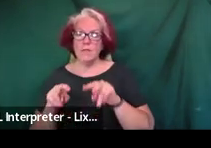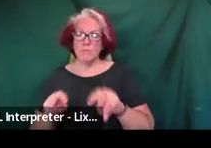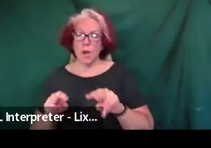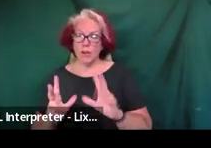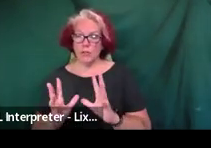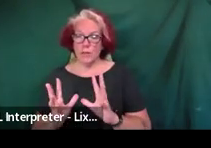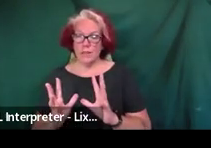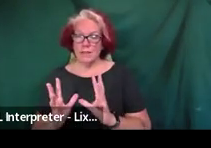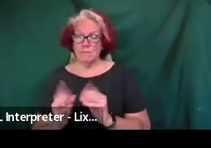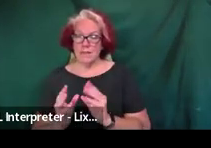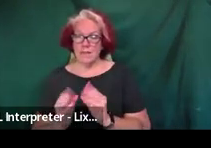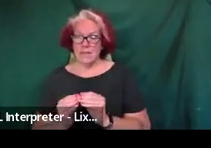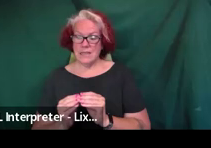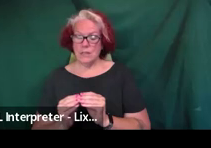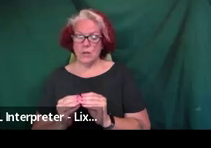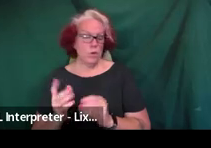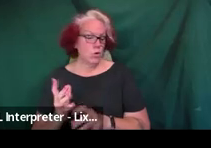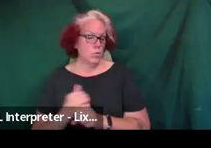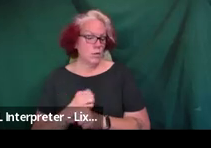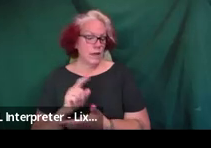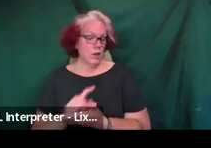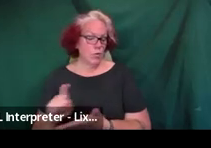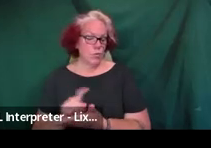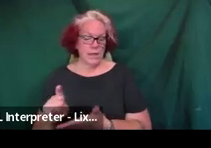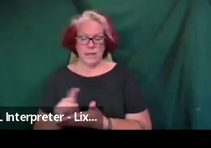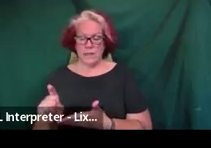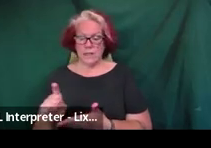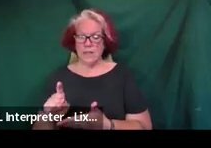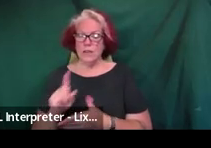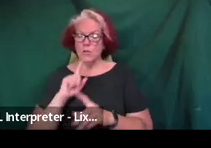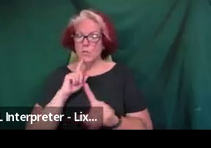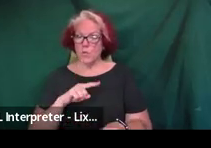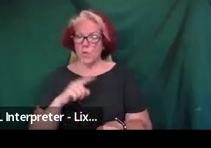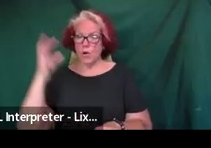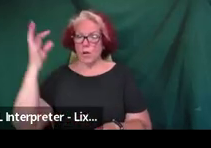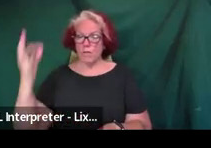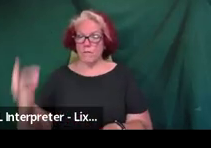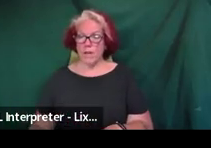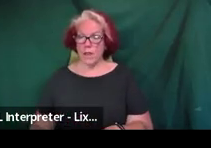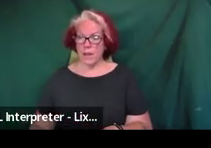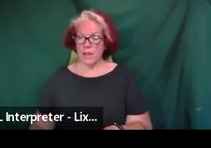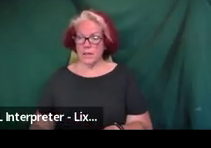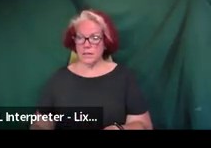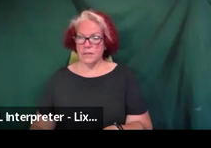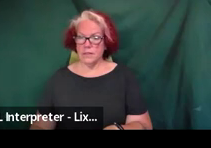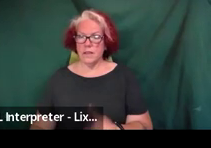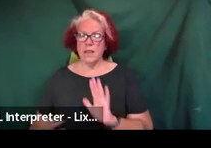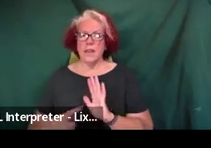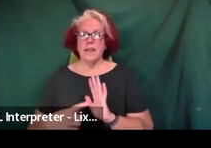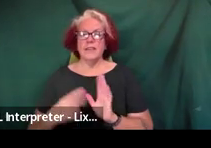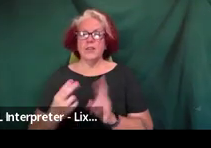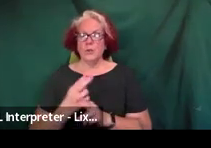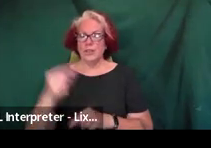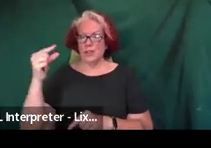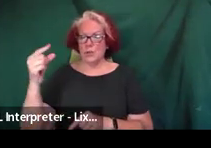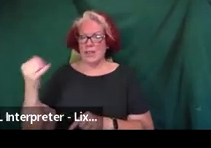are scheduled, we get a weekly report every Friday that indicates, using green, yellow, red,